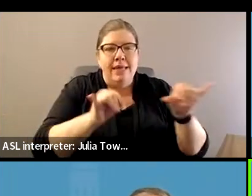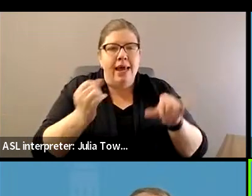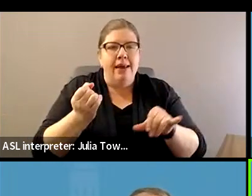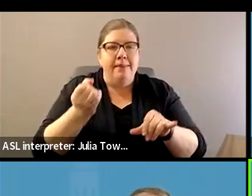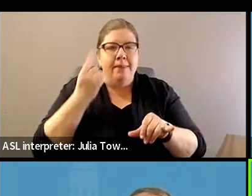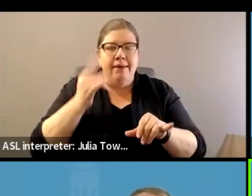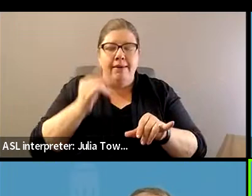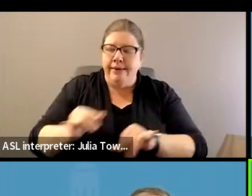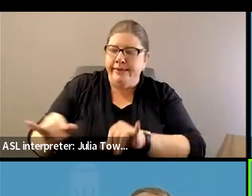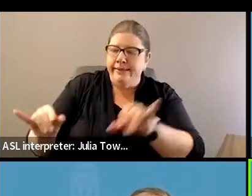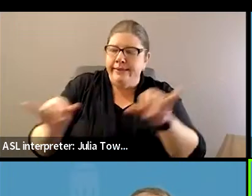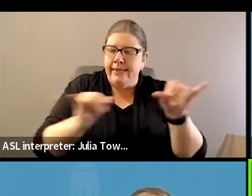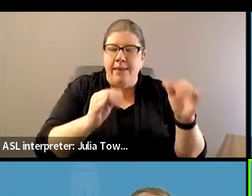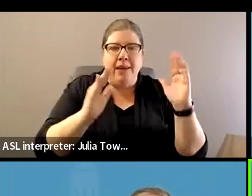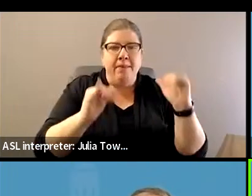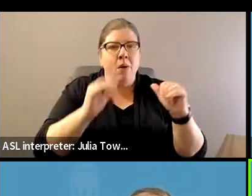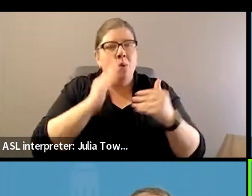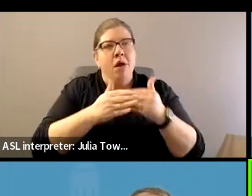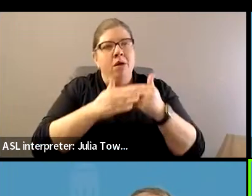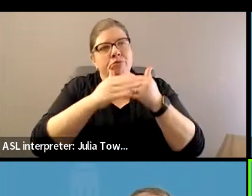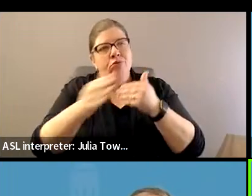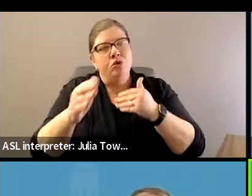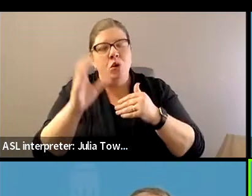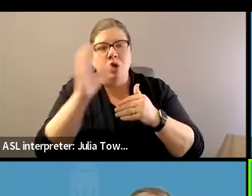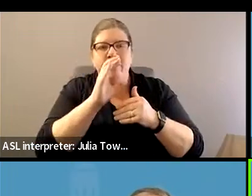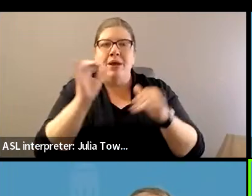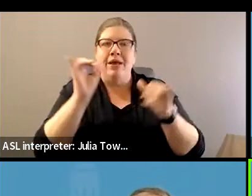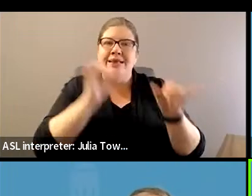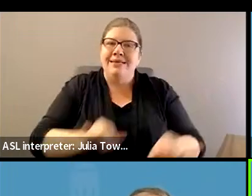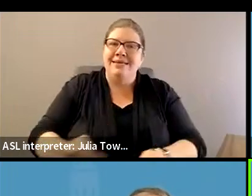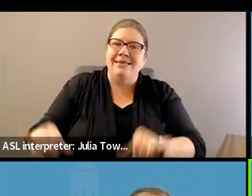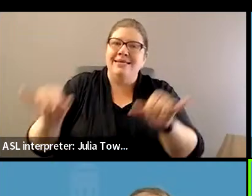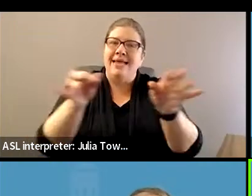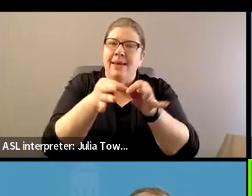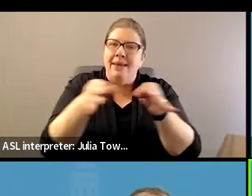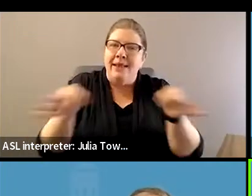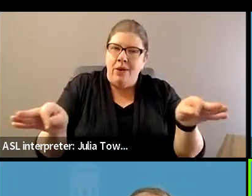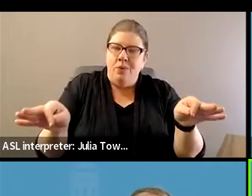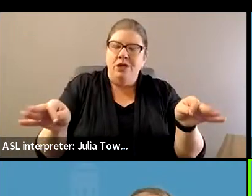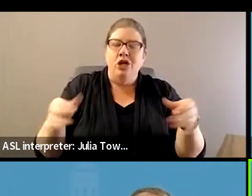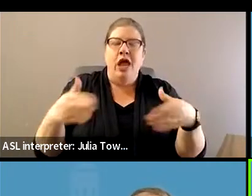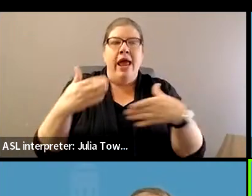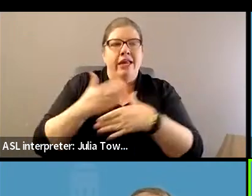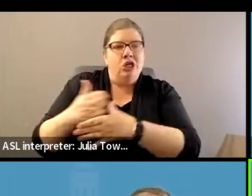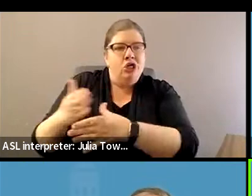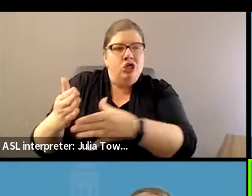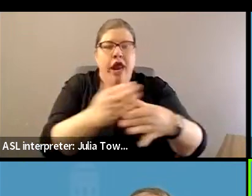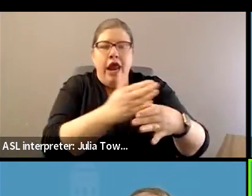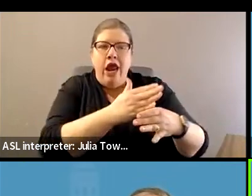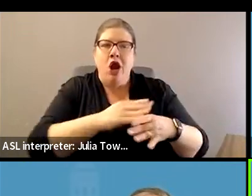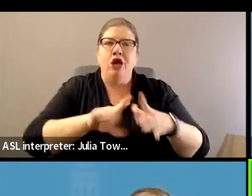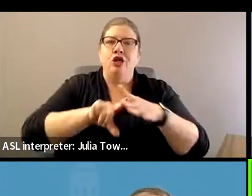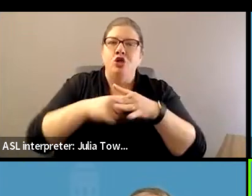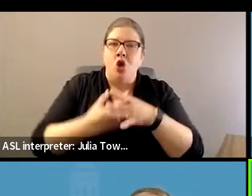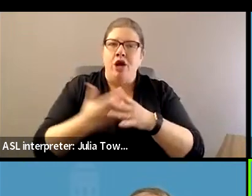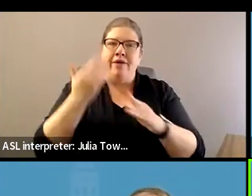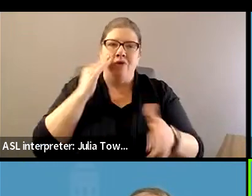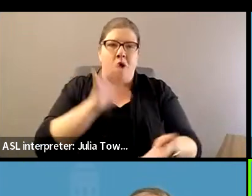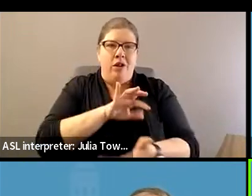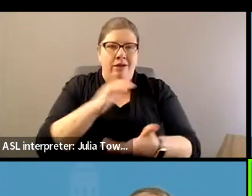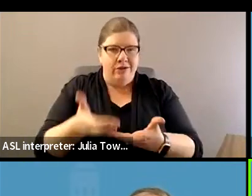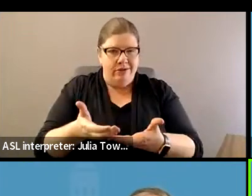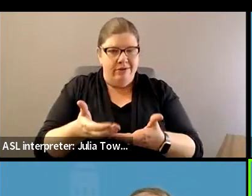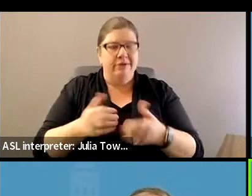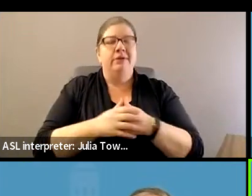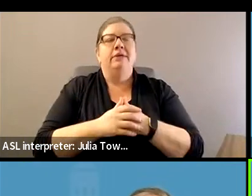expectations of what to look for, the same language, and a shared basis of knowledge. I was really excited